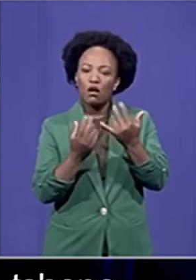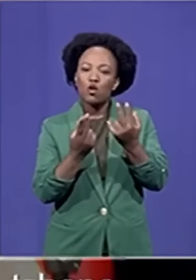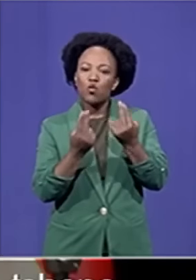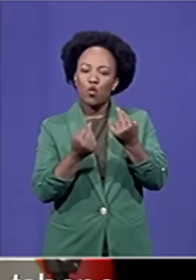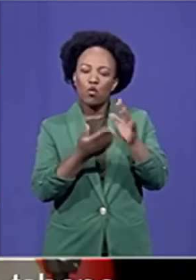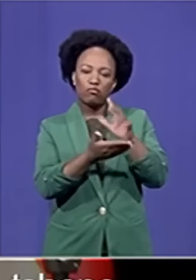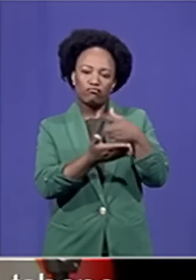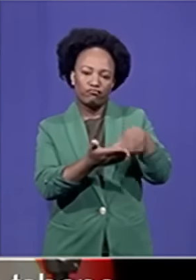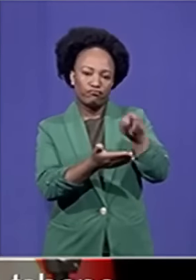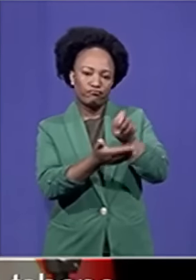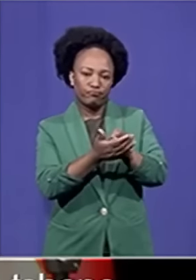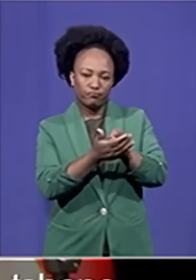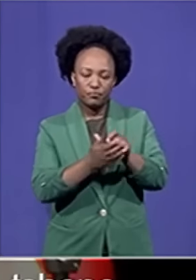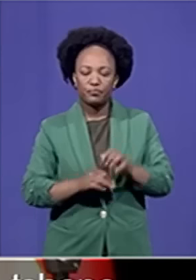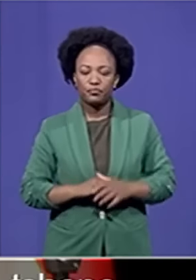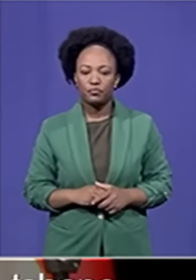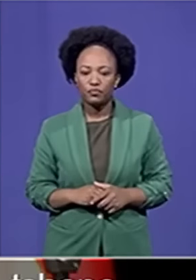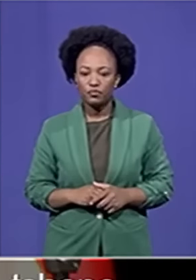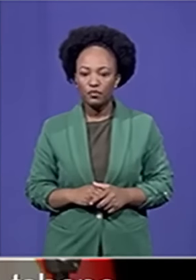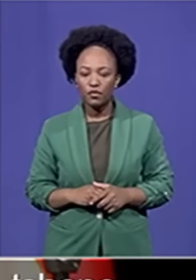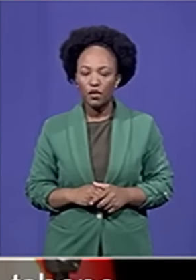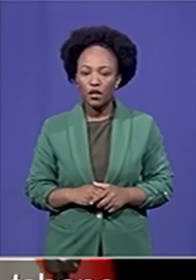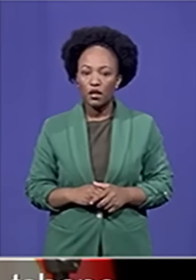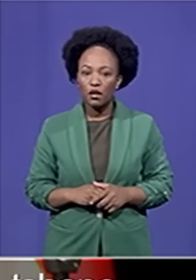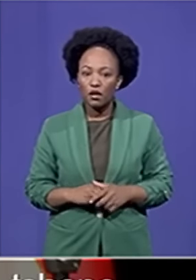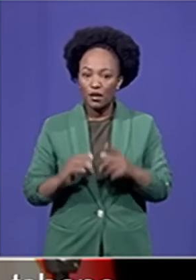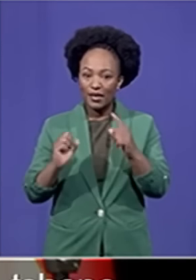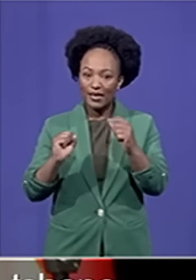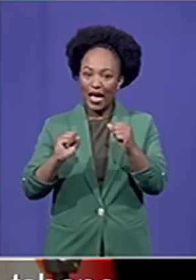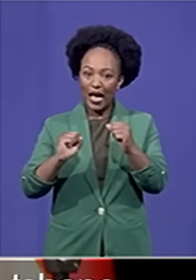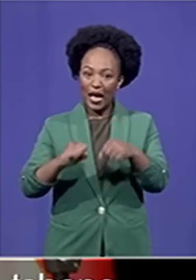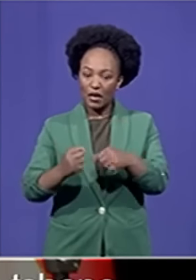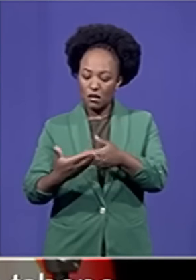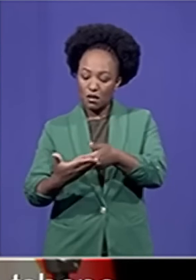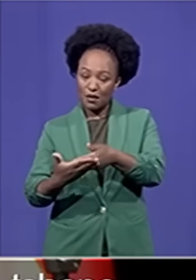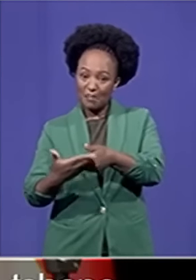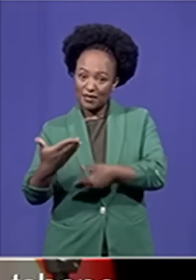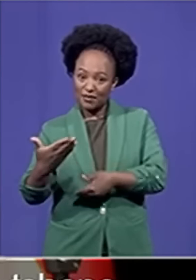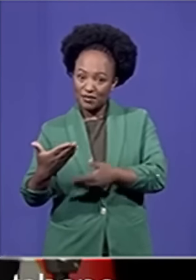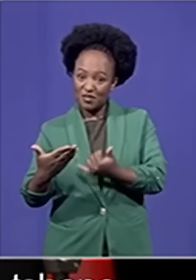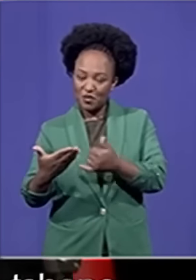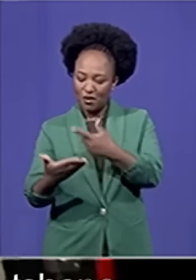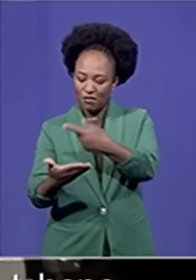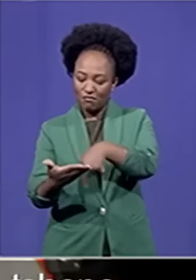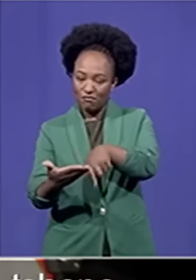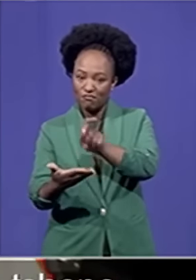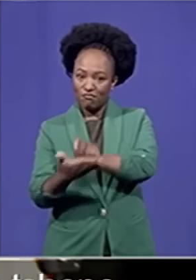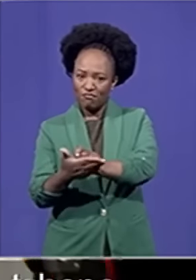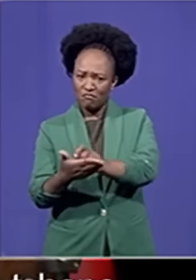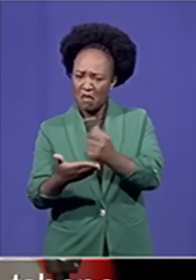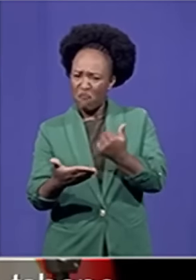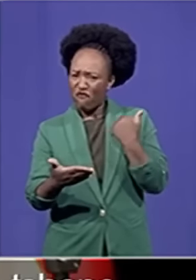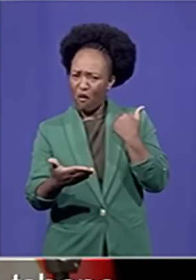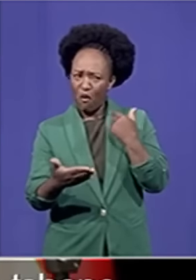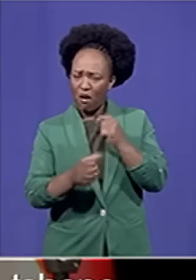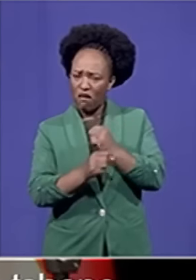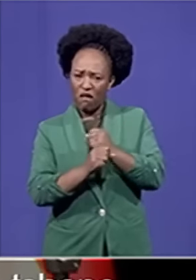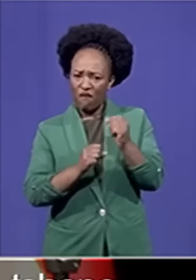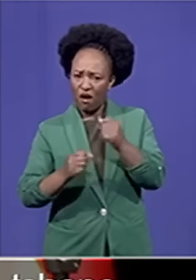We are signing an unprecedented agreement. We've never really fully signed such an agreement where